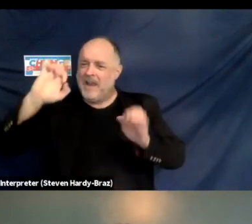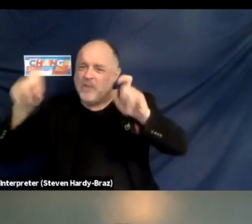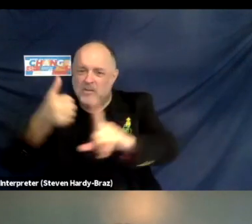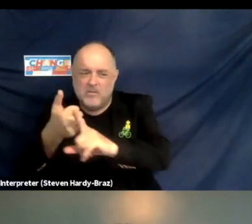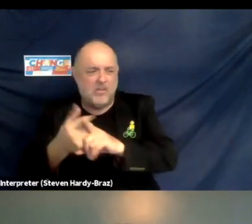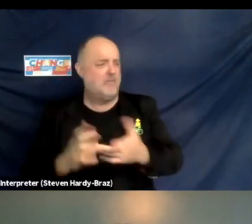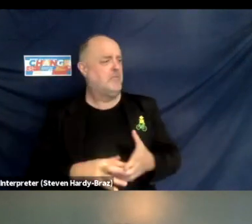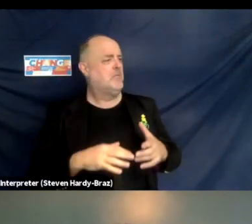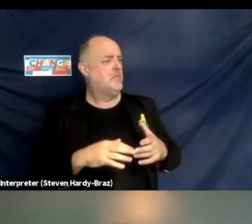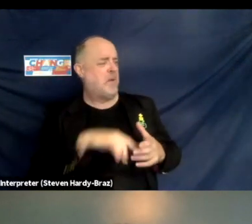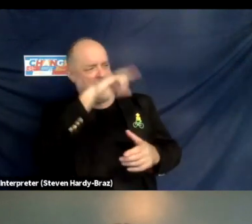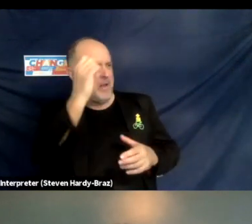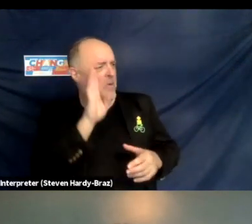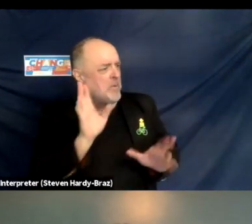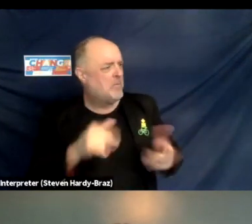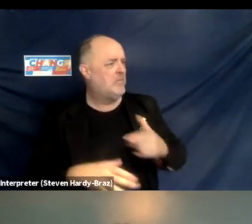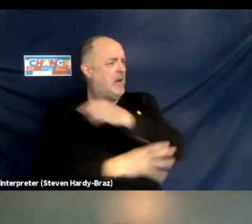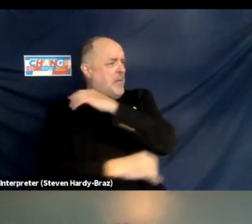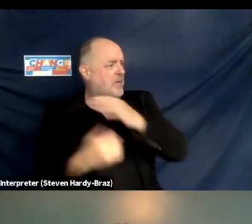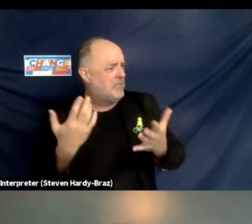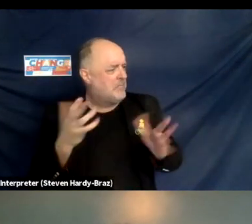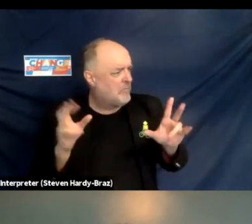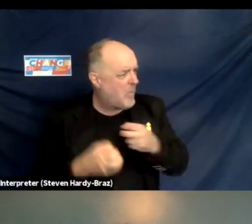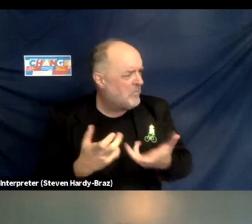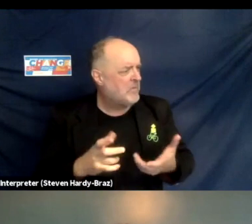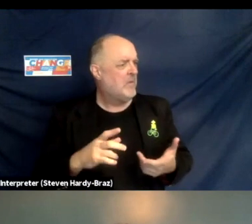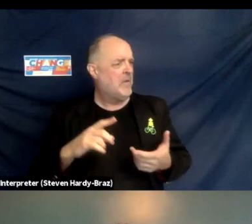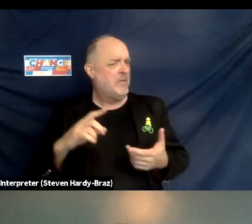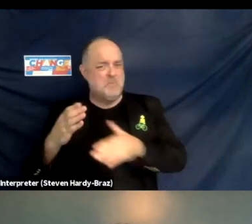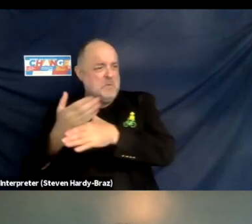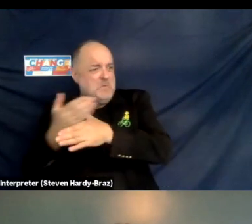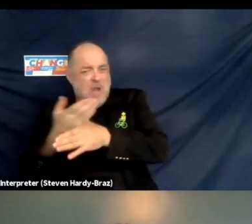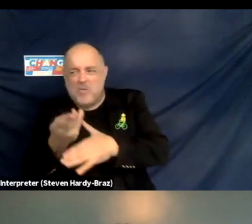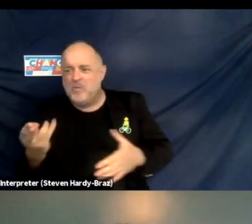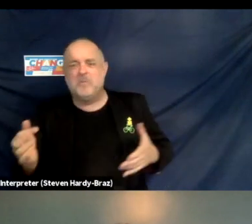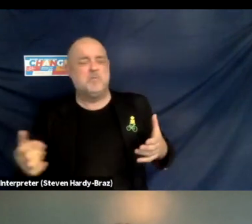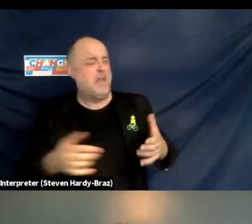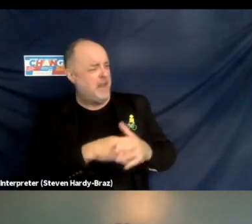could share their power, their resources with these communities. And then they can kind of